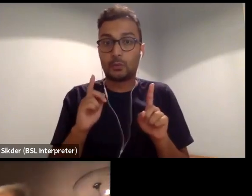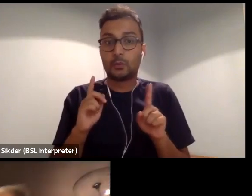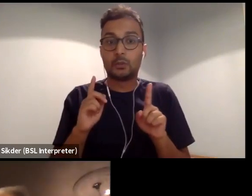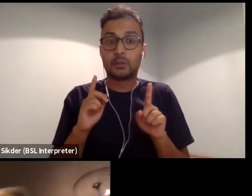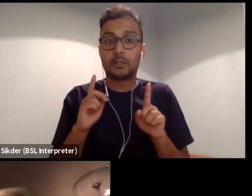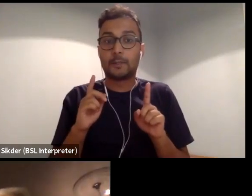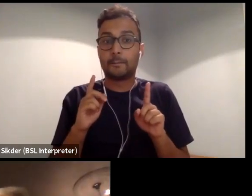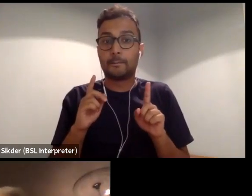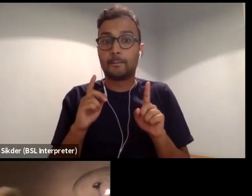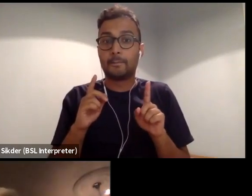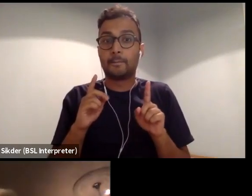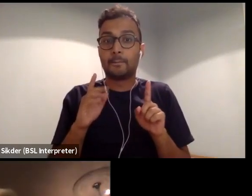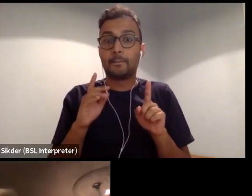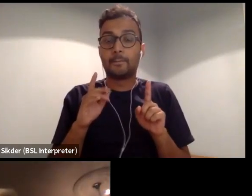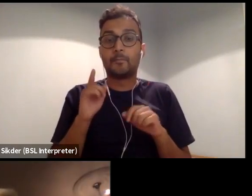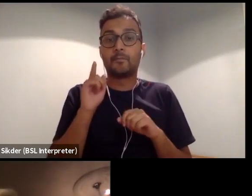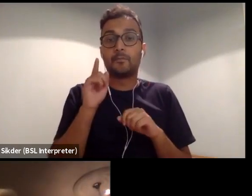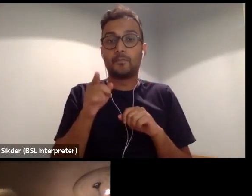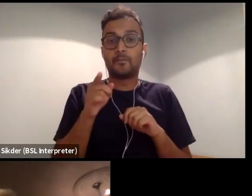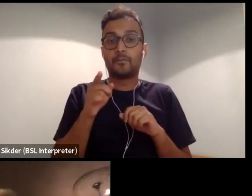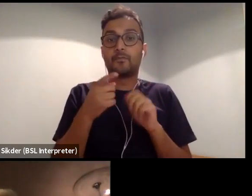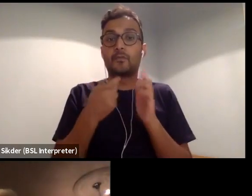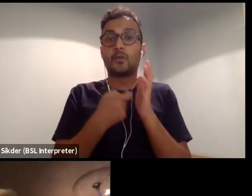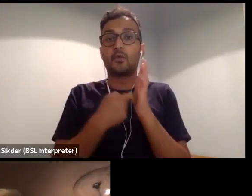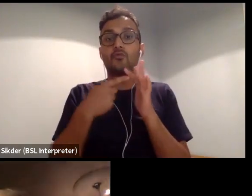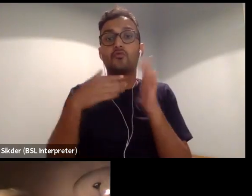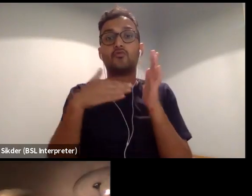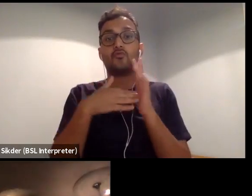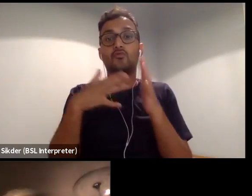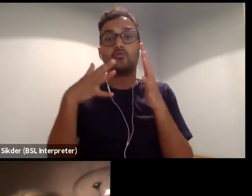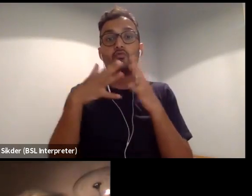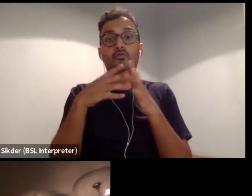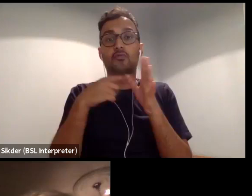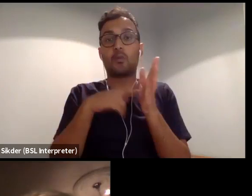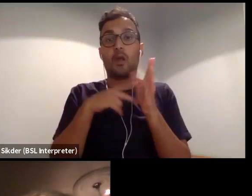Oh. John, you're asking the question, so the floor is yours.